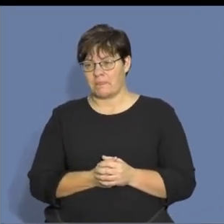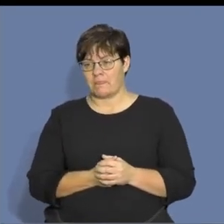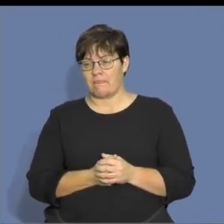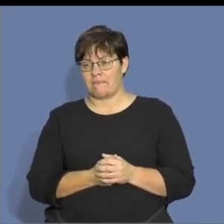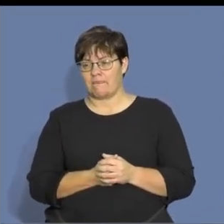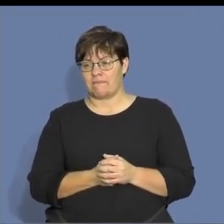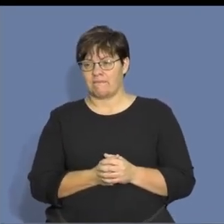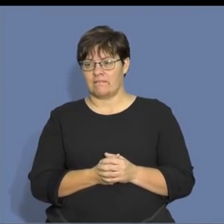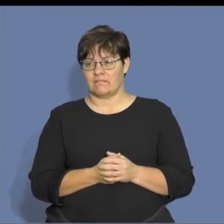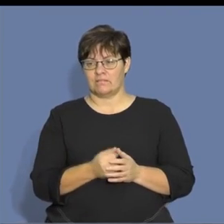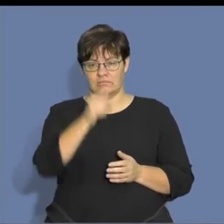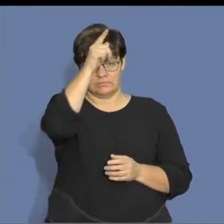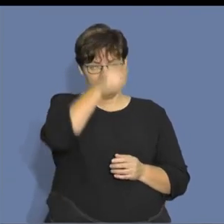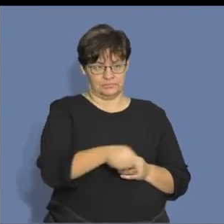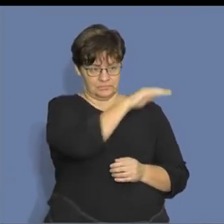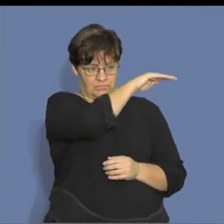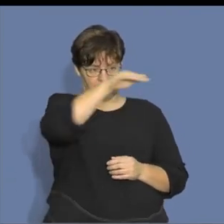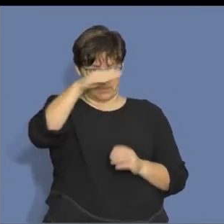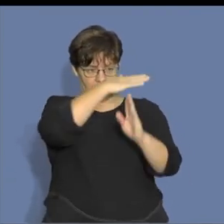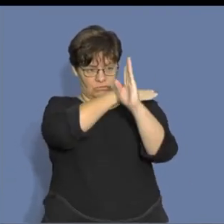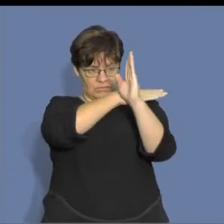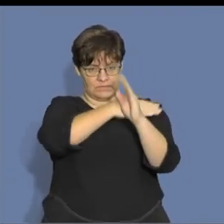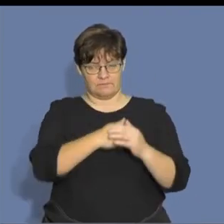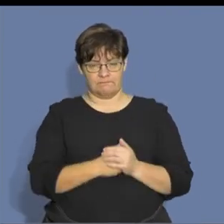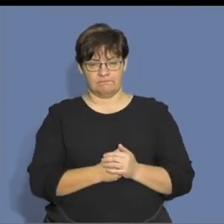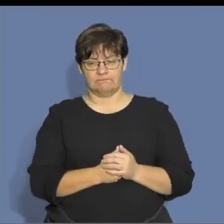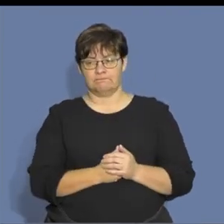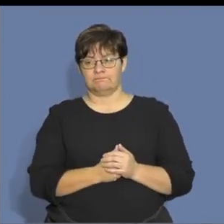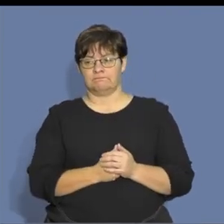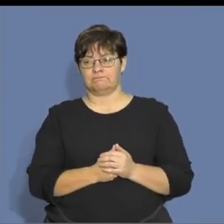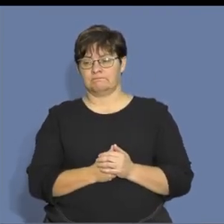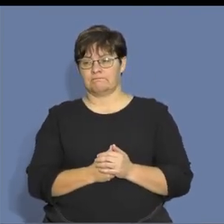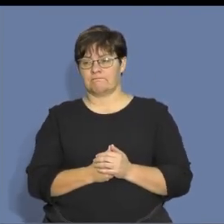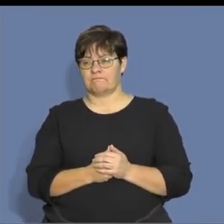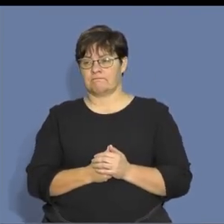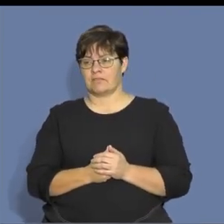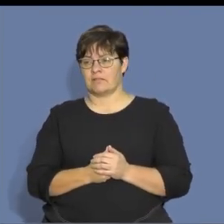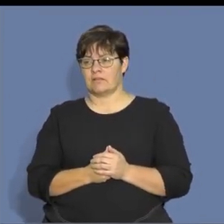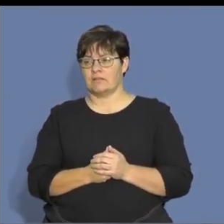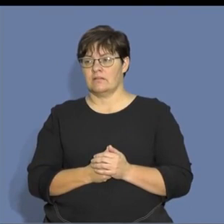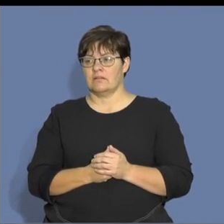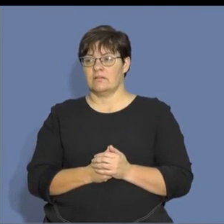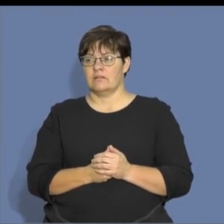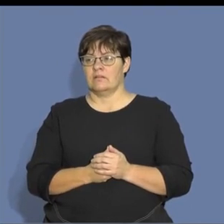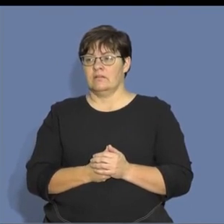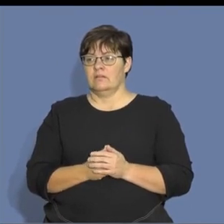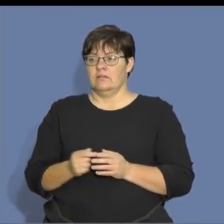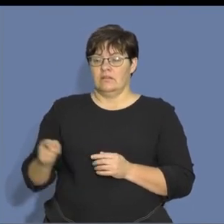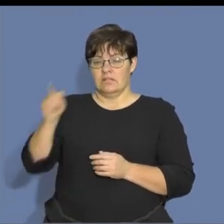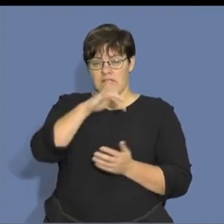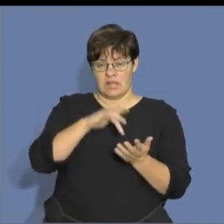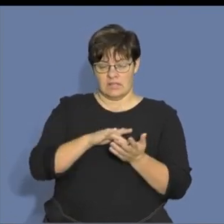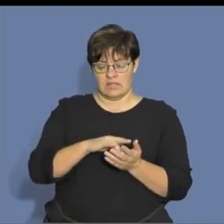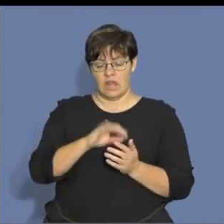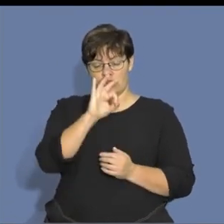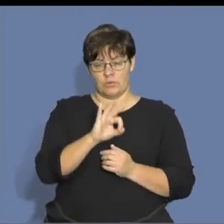So I'm going to draw my Cartesian plane. They tell me that the circle center is at